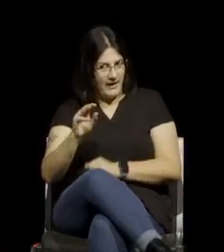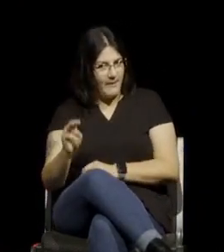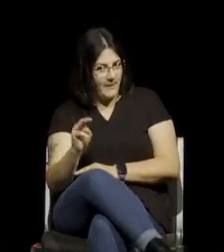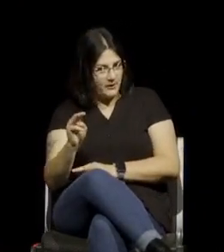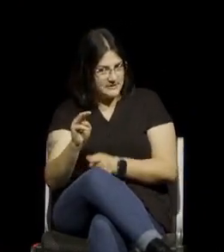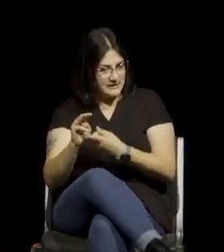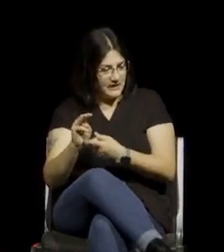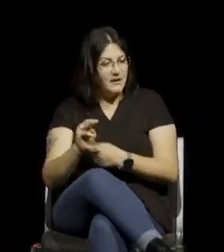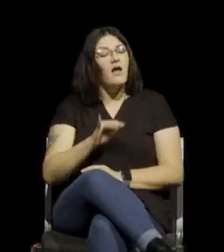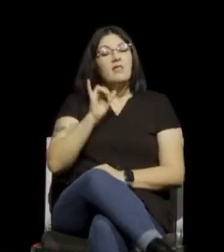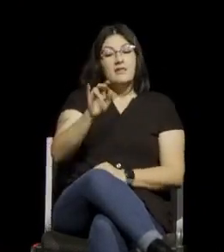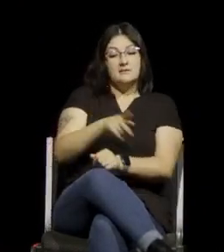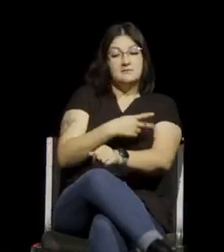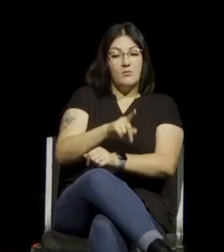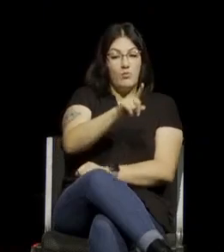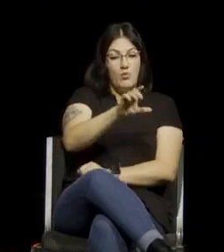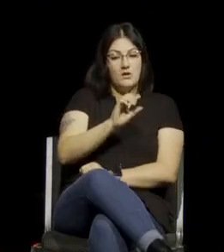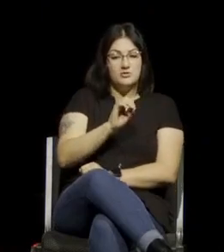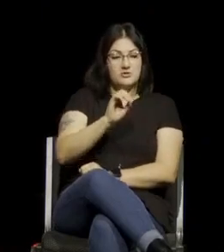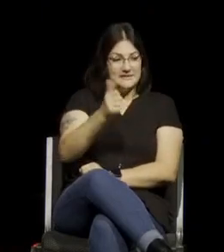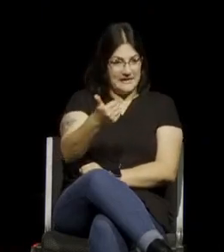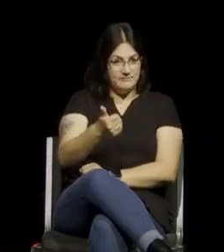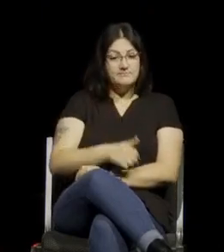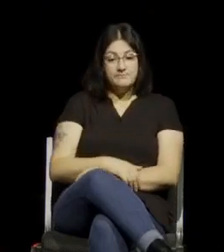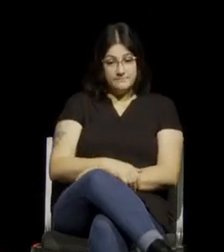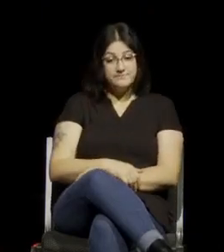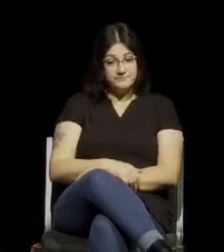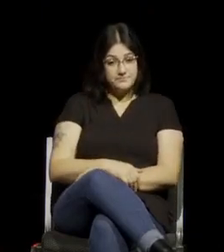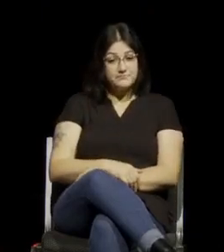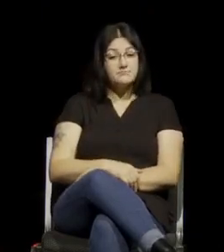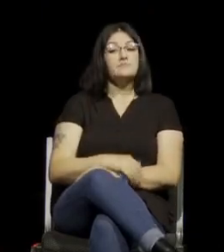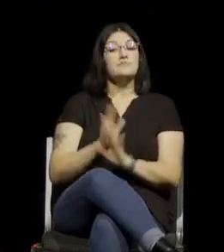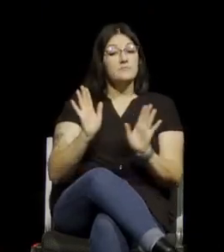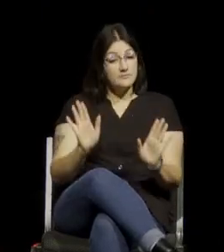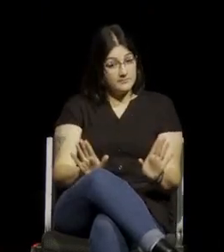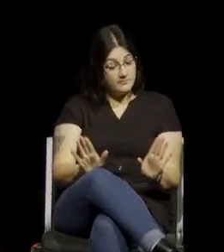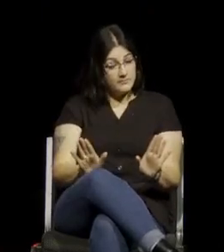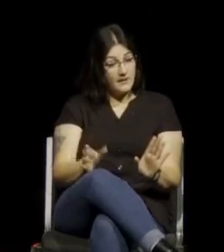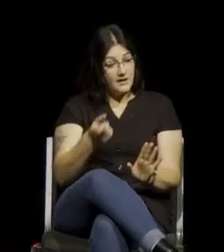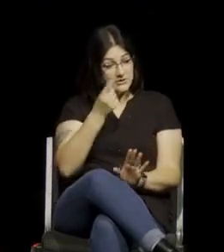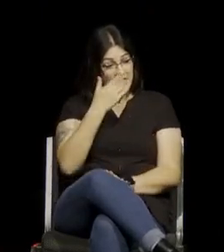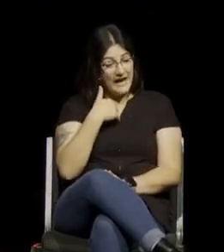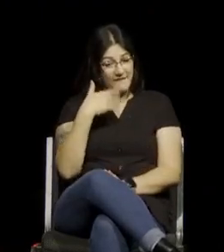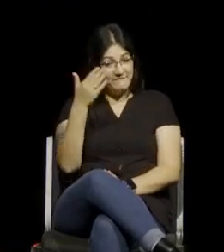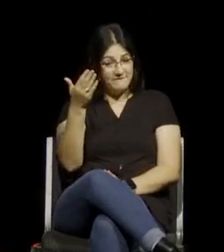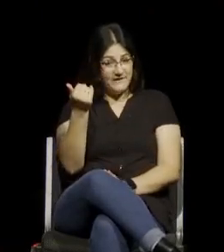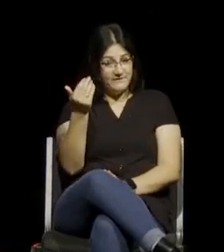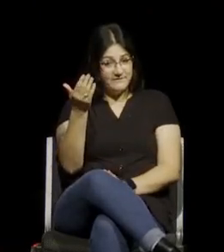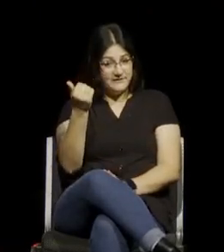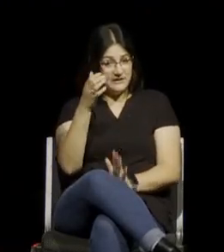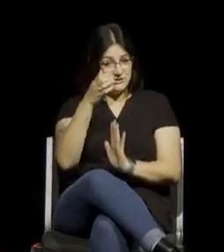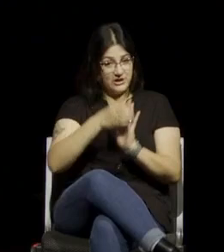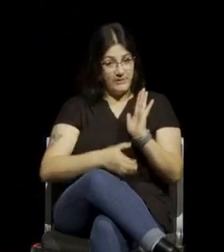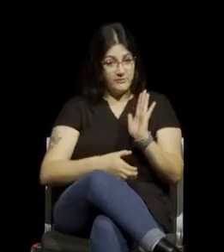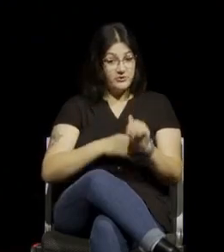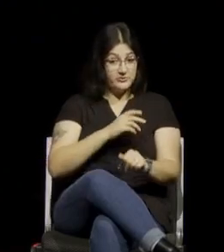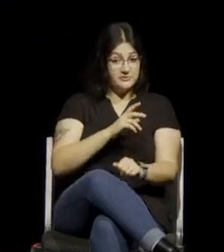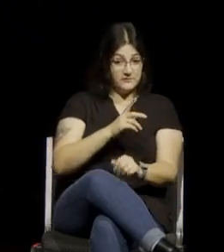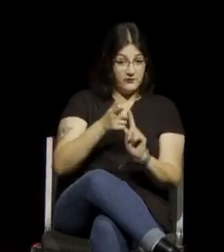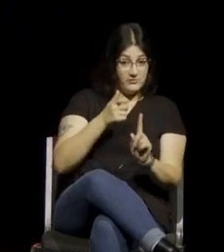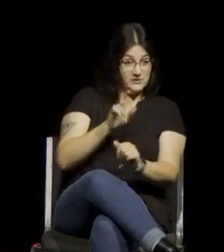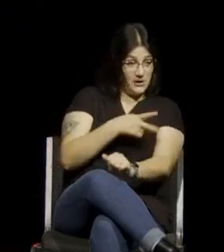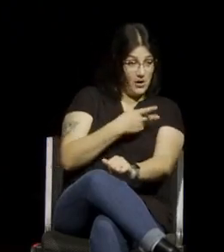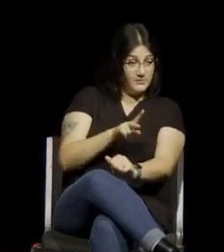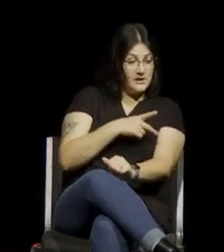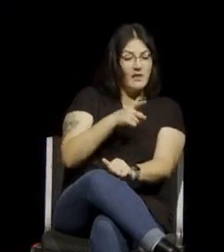Melchizedek, that's found in Psalm 110. Now, there are 15 chapters in the book of Psalms